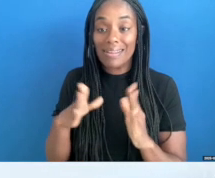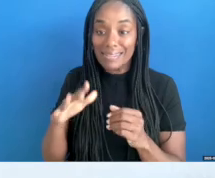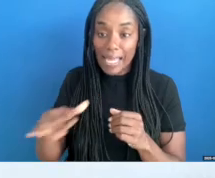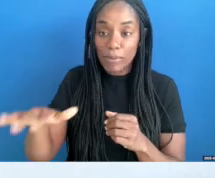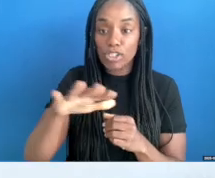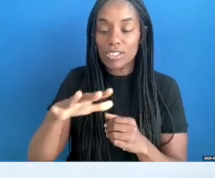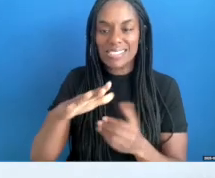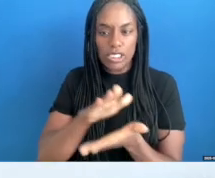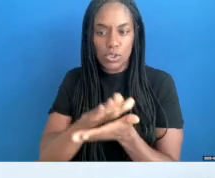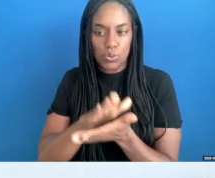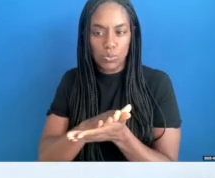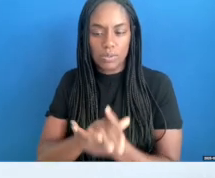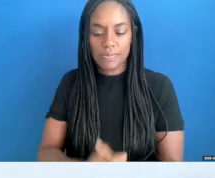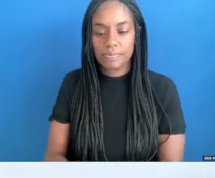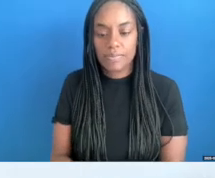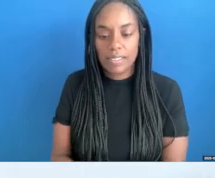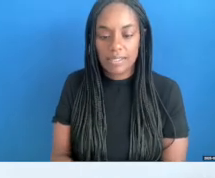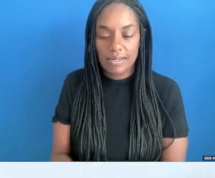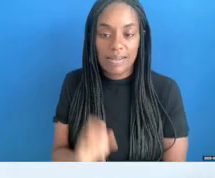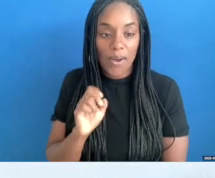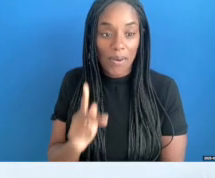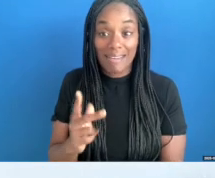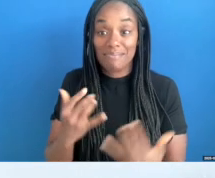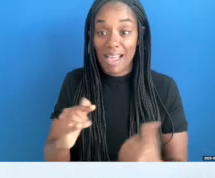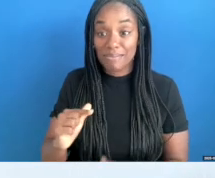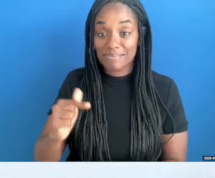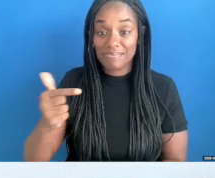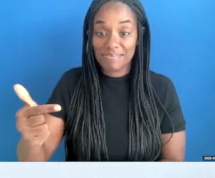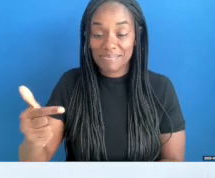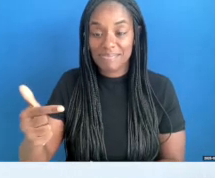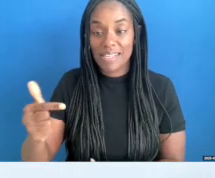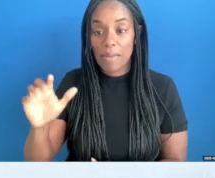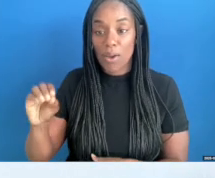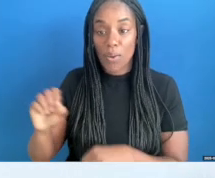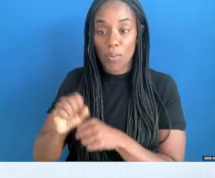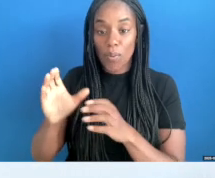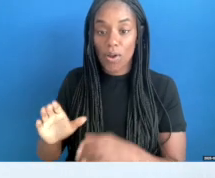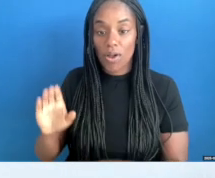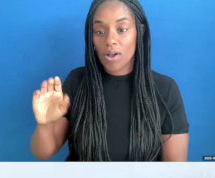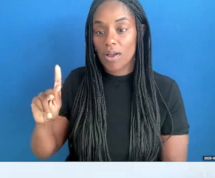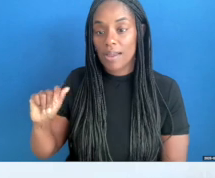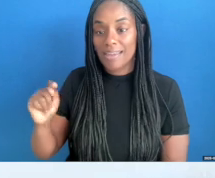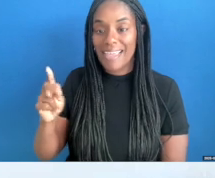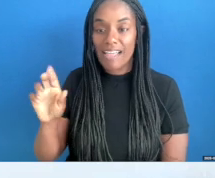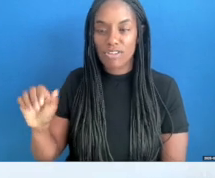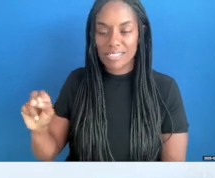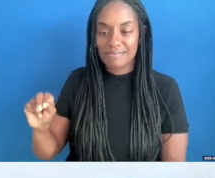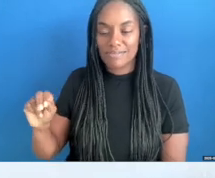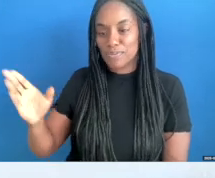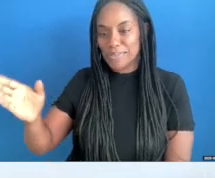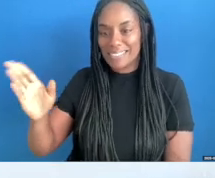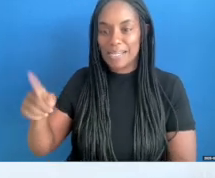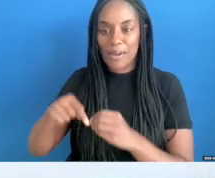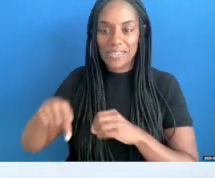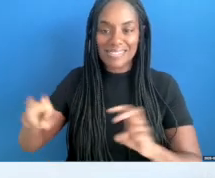schools. Okay, I'll hand things over to my colleague, Catherine, to present on this topic.